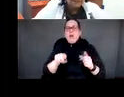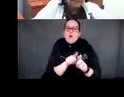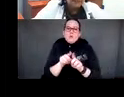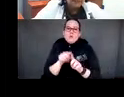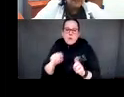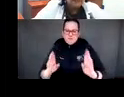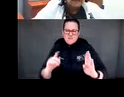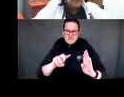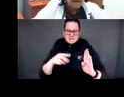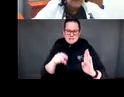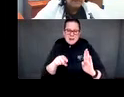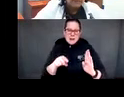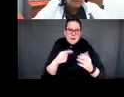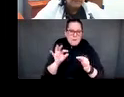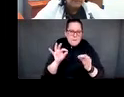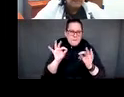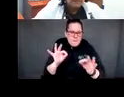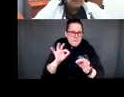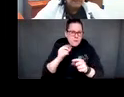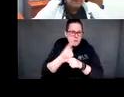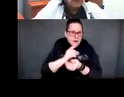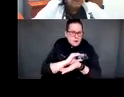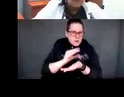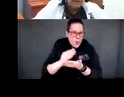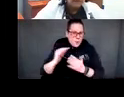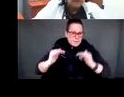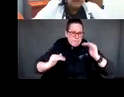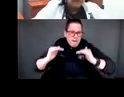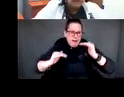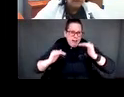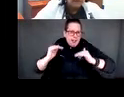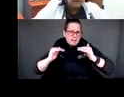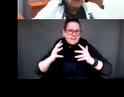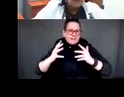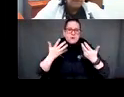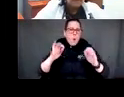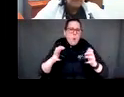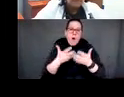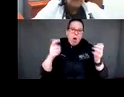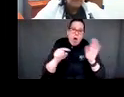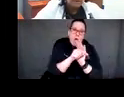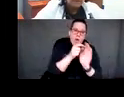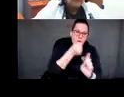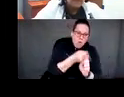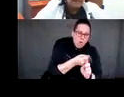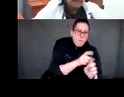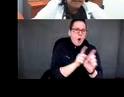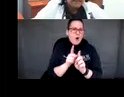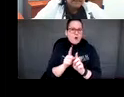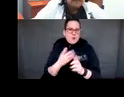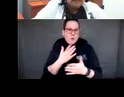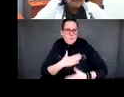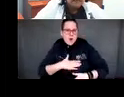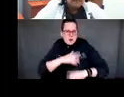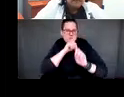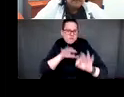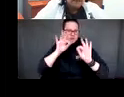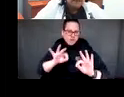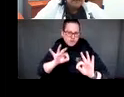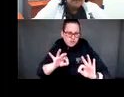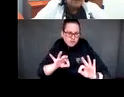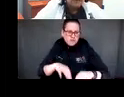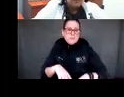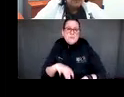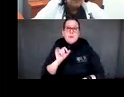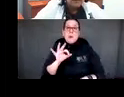to give that balances the minimum amount of side effects with the best immune response. And then if you have something that makes